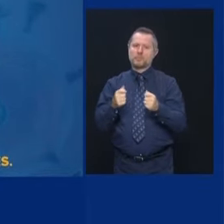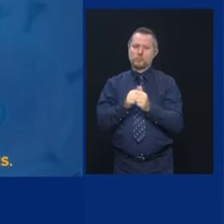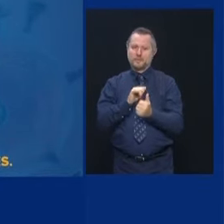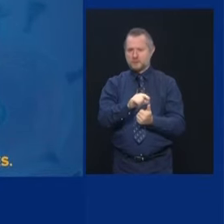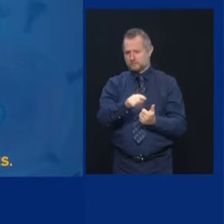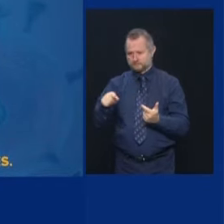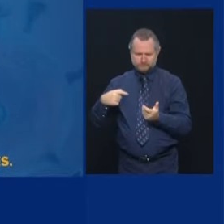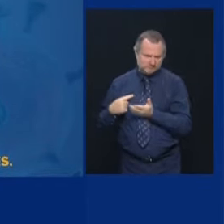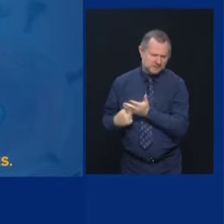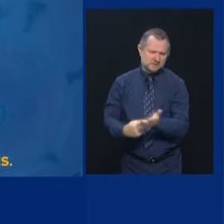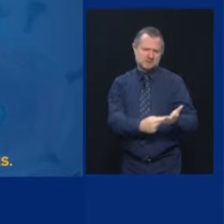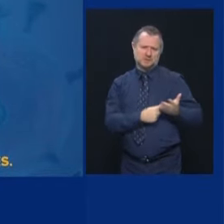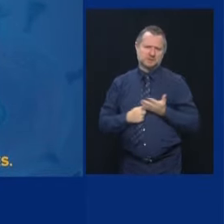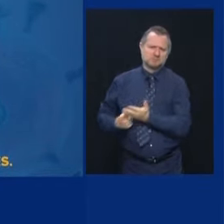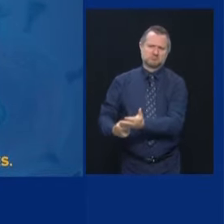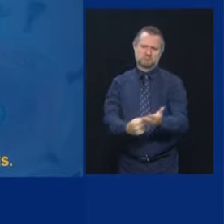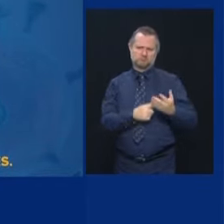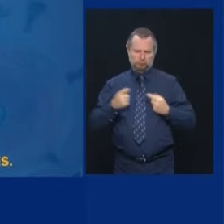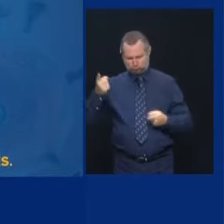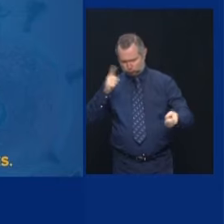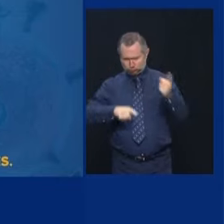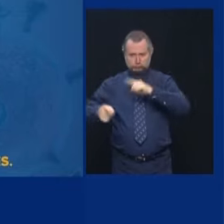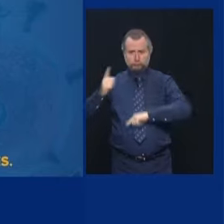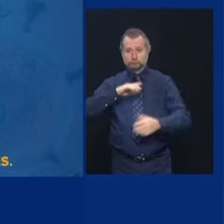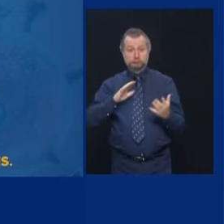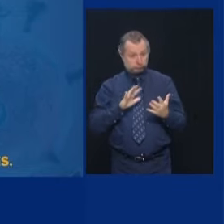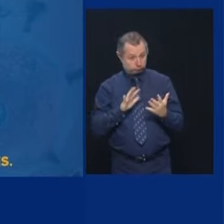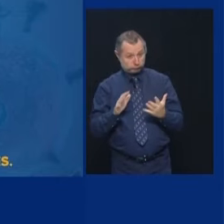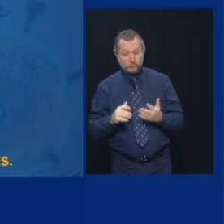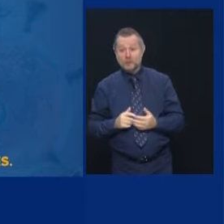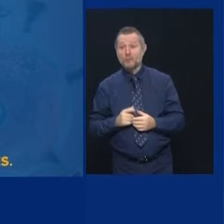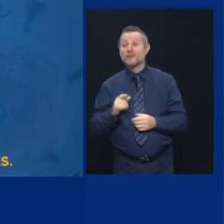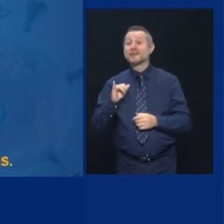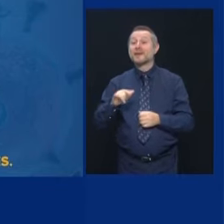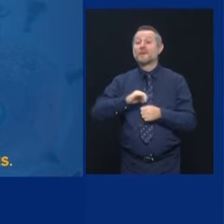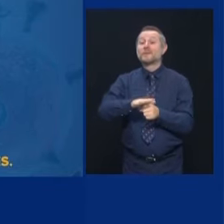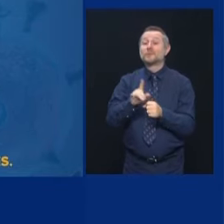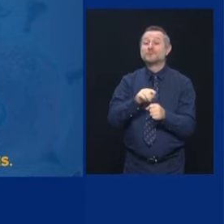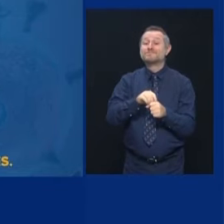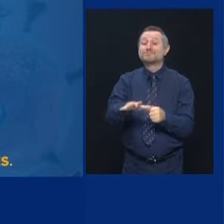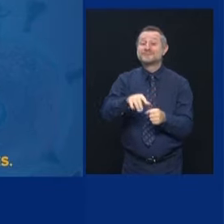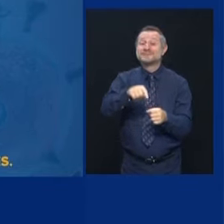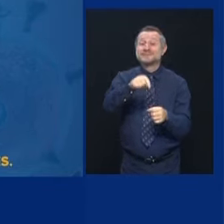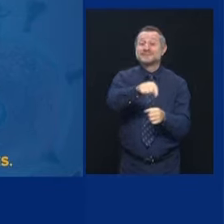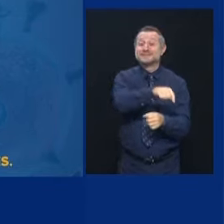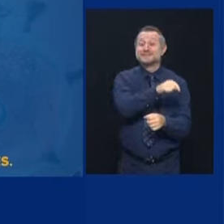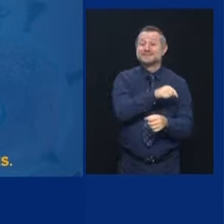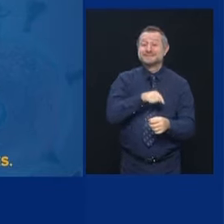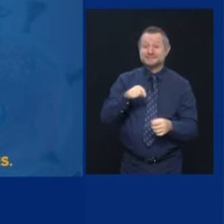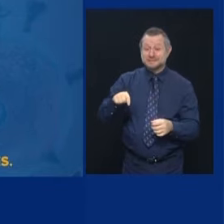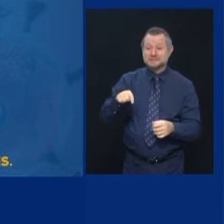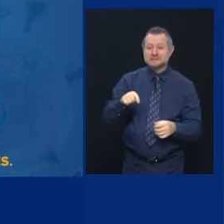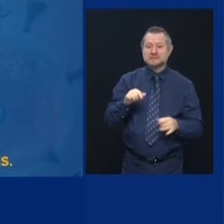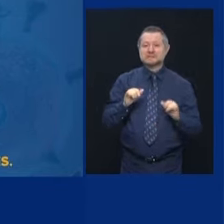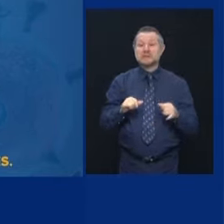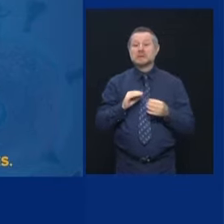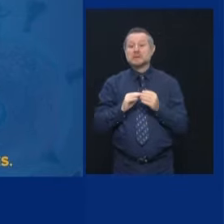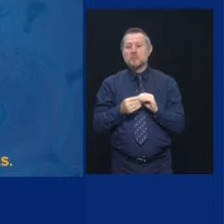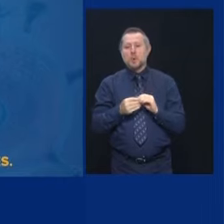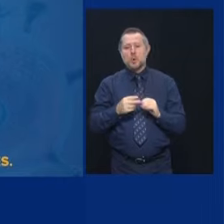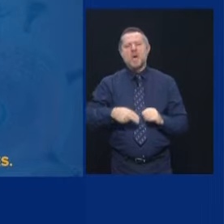them. We have clusters where the viral infection rate is